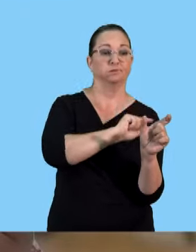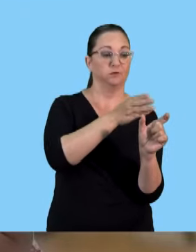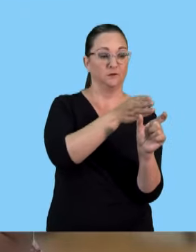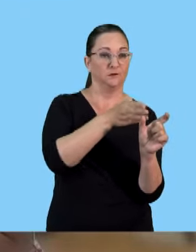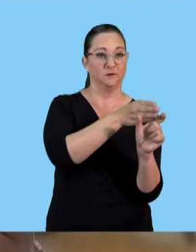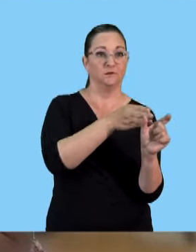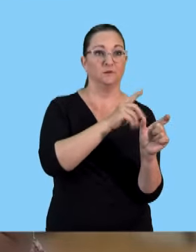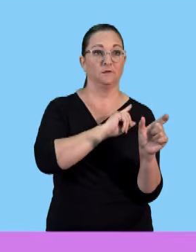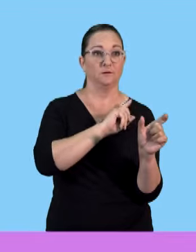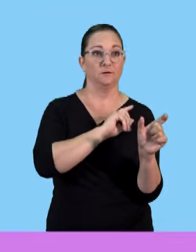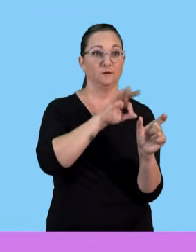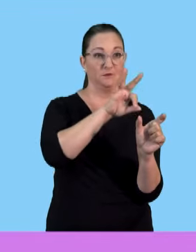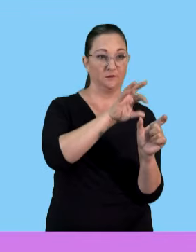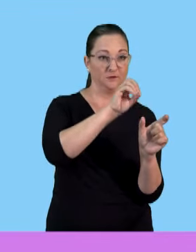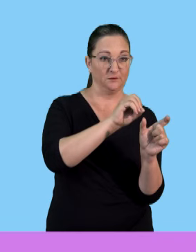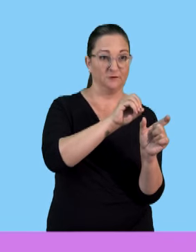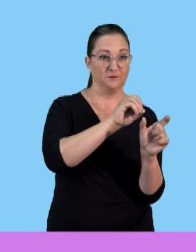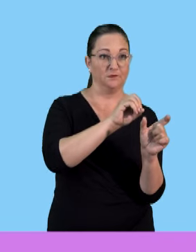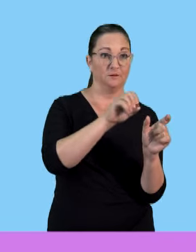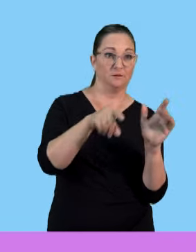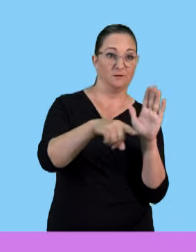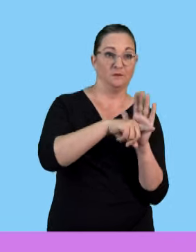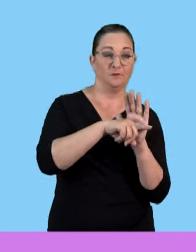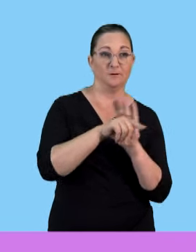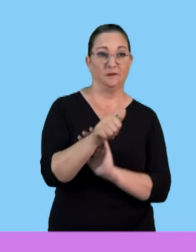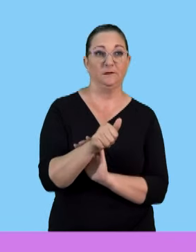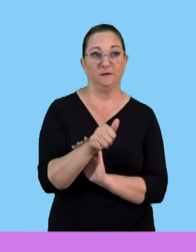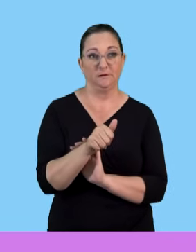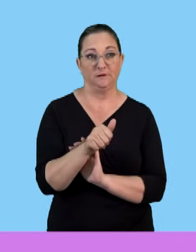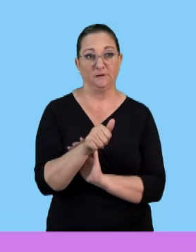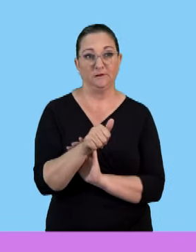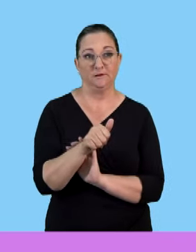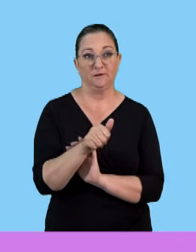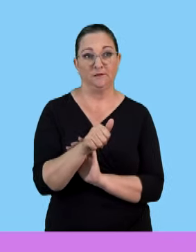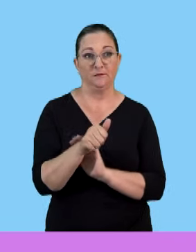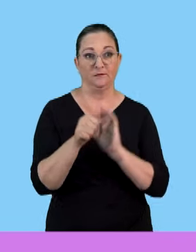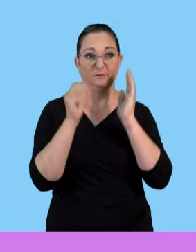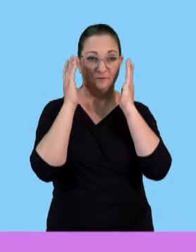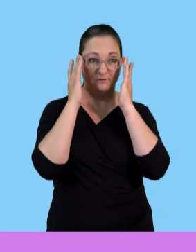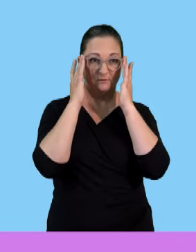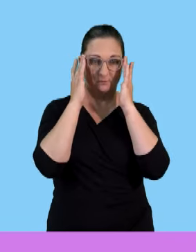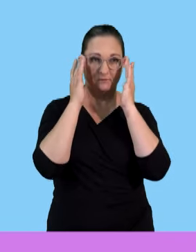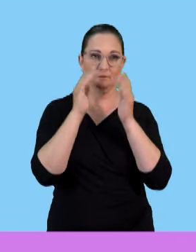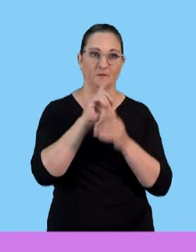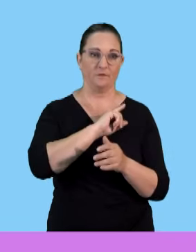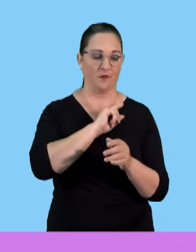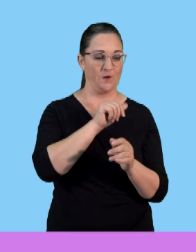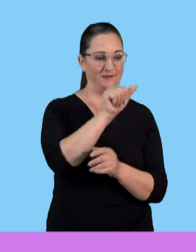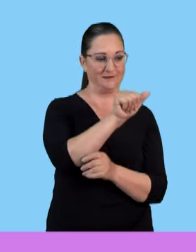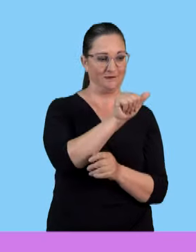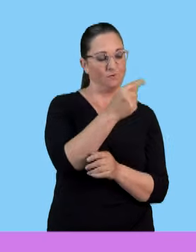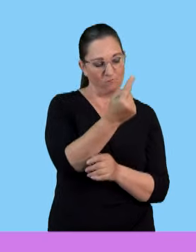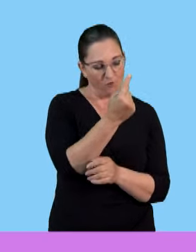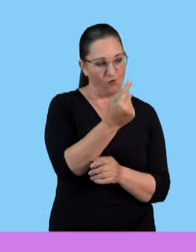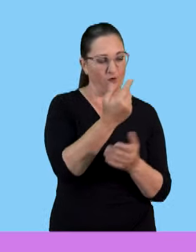say 30 minus 6, because this 6, we have already taken it